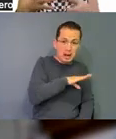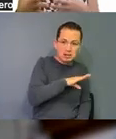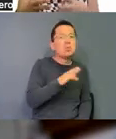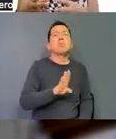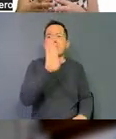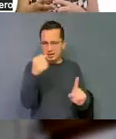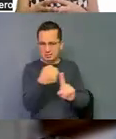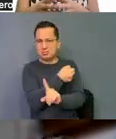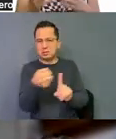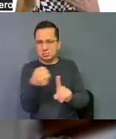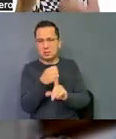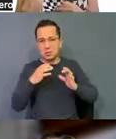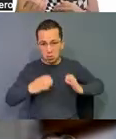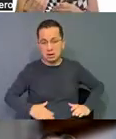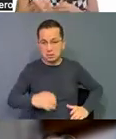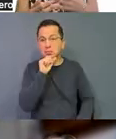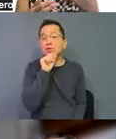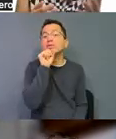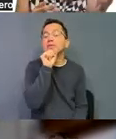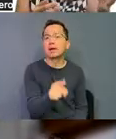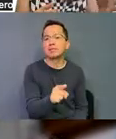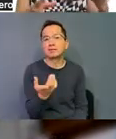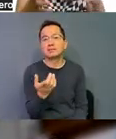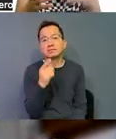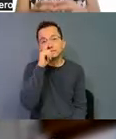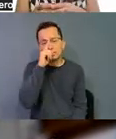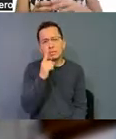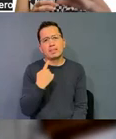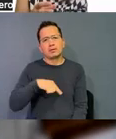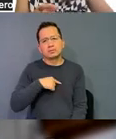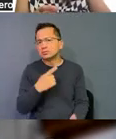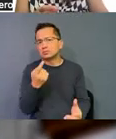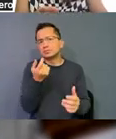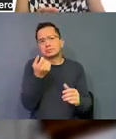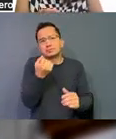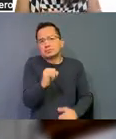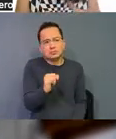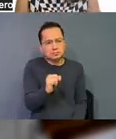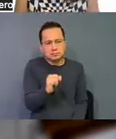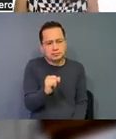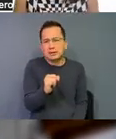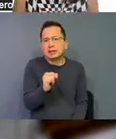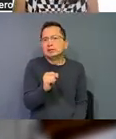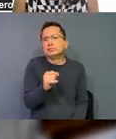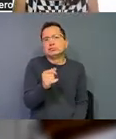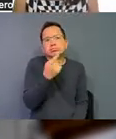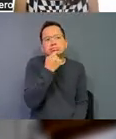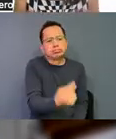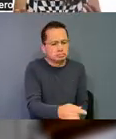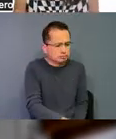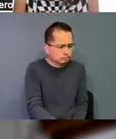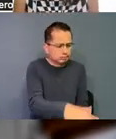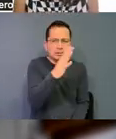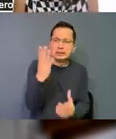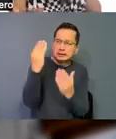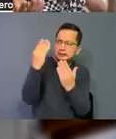to protect one another. So if somebody got into a fight with somebody from the tribe and was kicked out of the tribe, they risked not